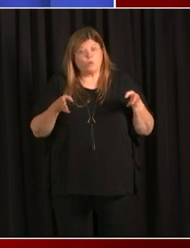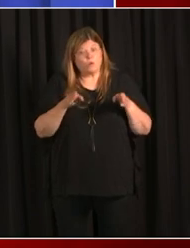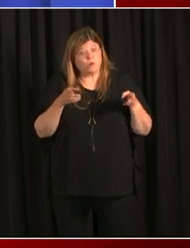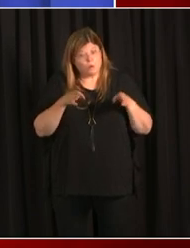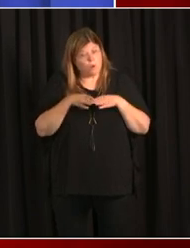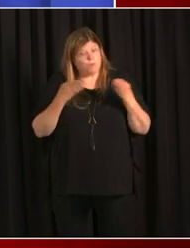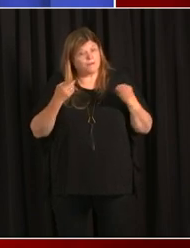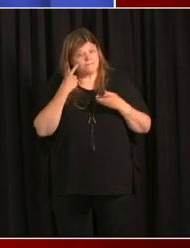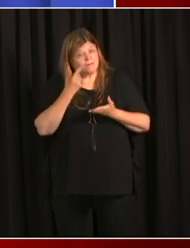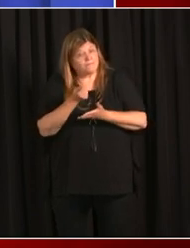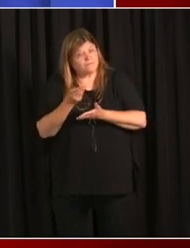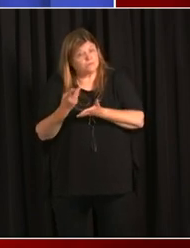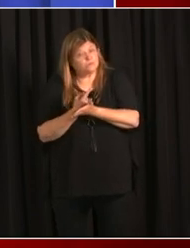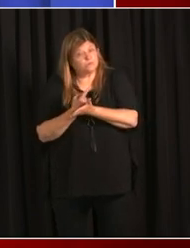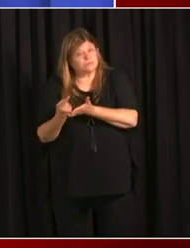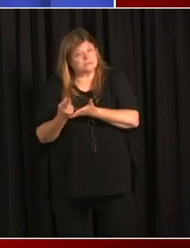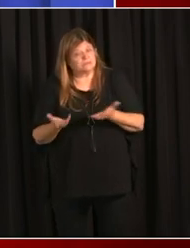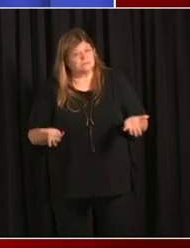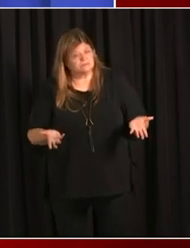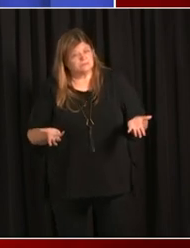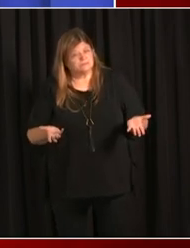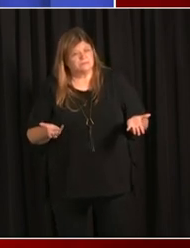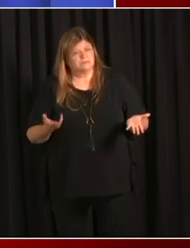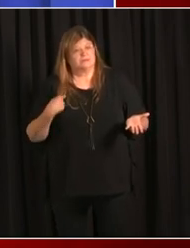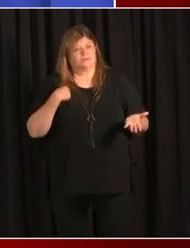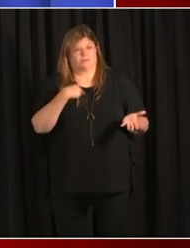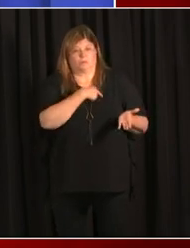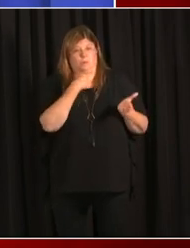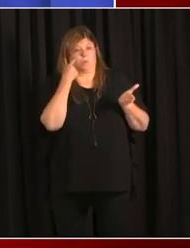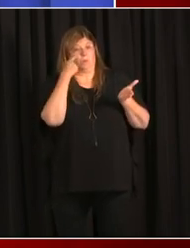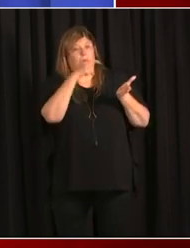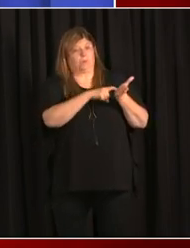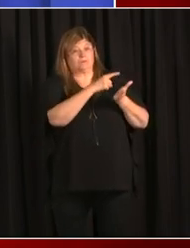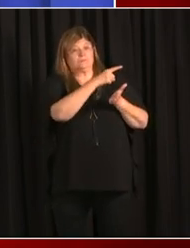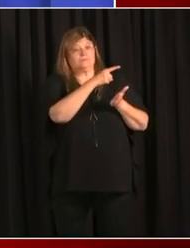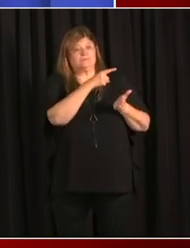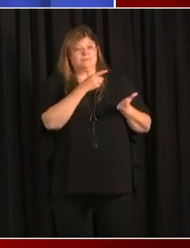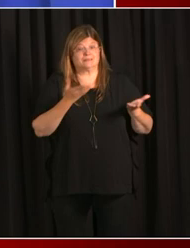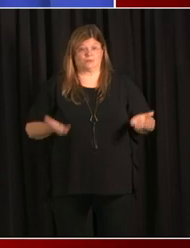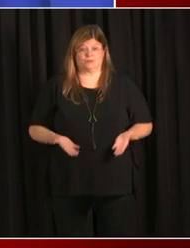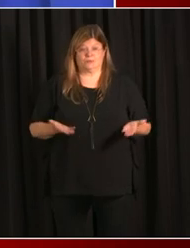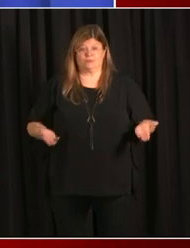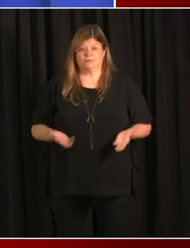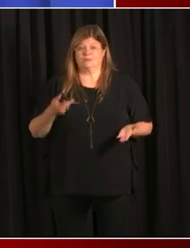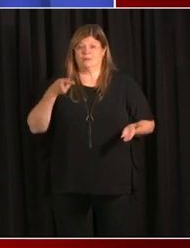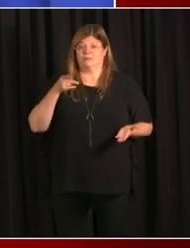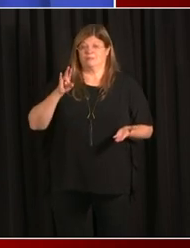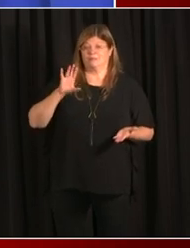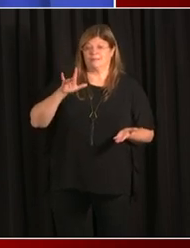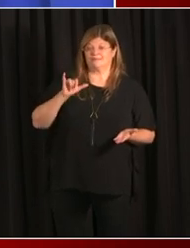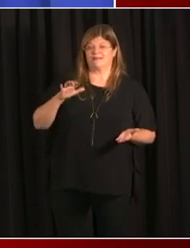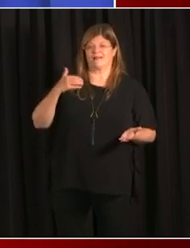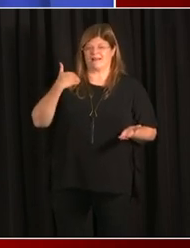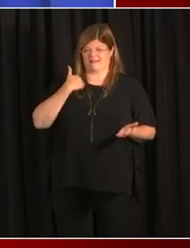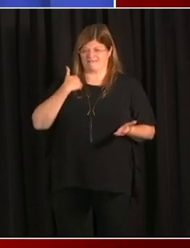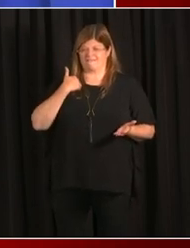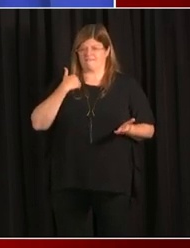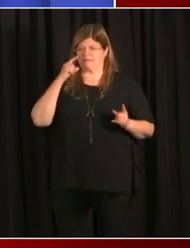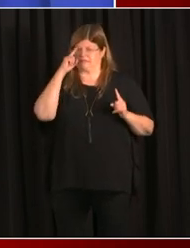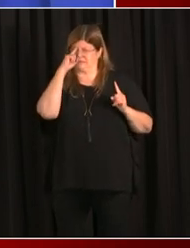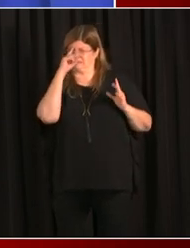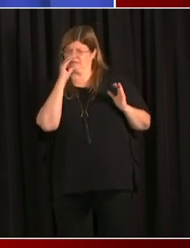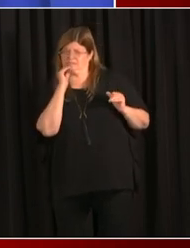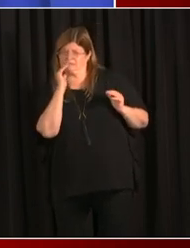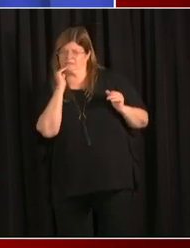deal with on a case-by-case basis, and we do a notification. The public should have a reasonable expectation,